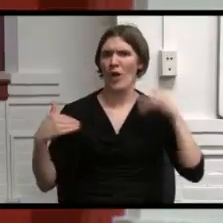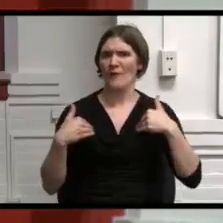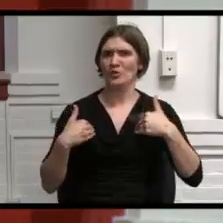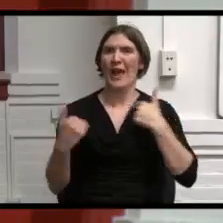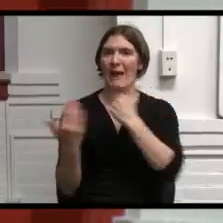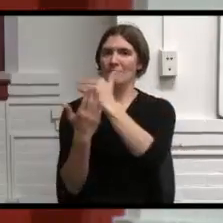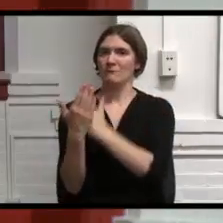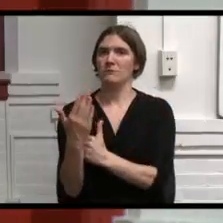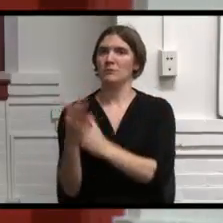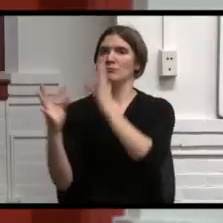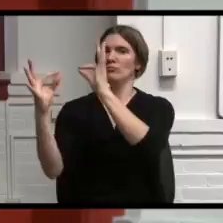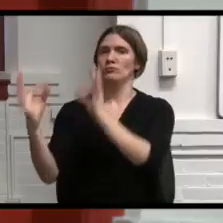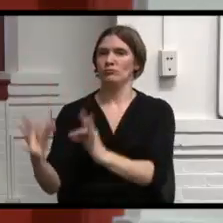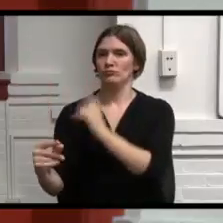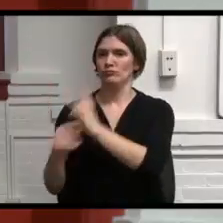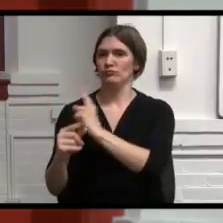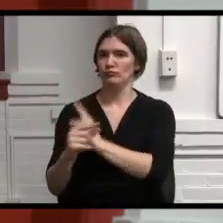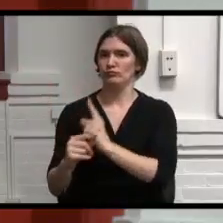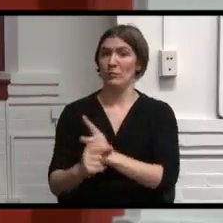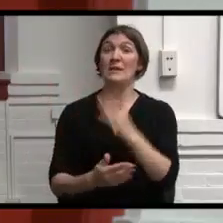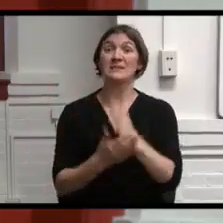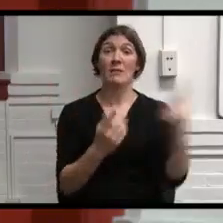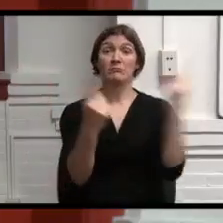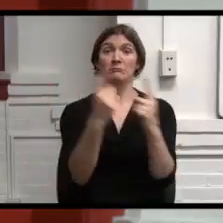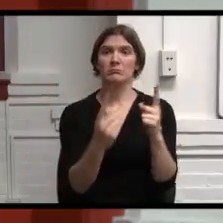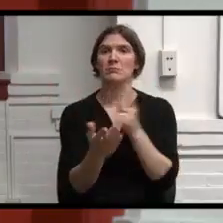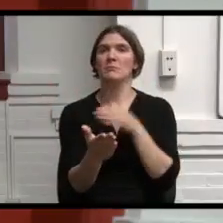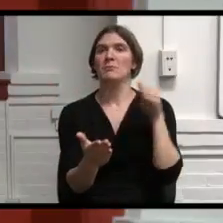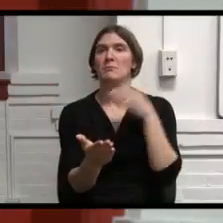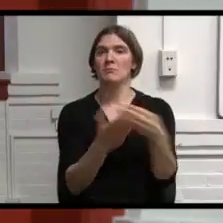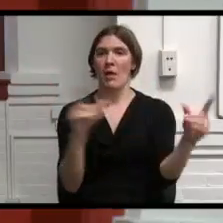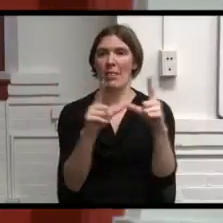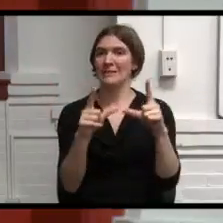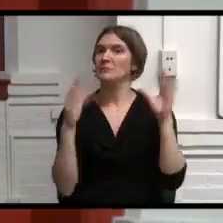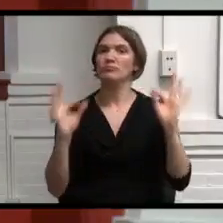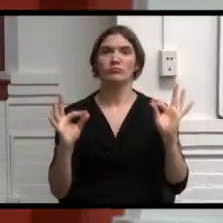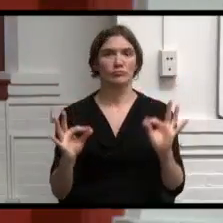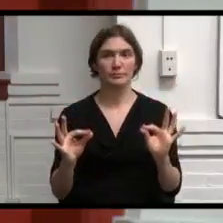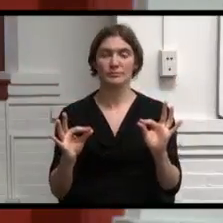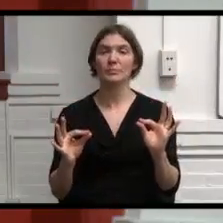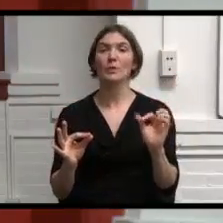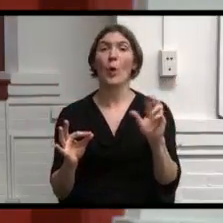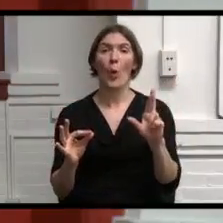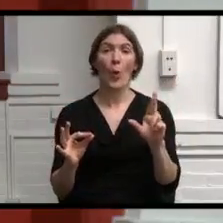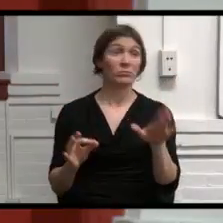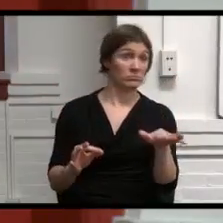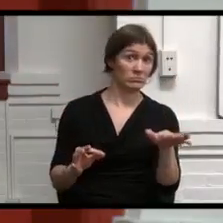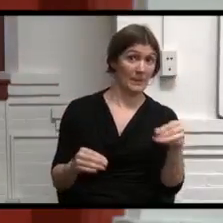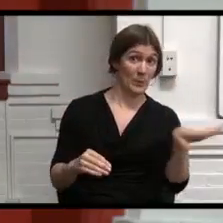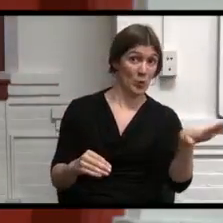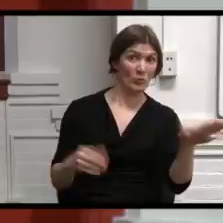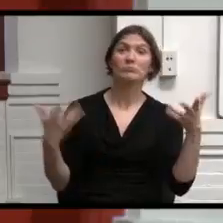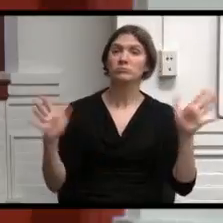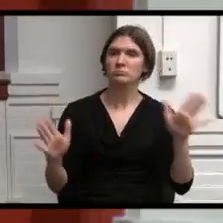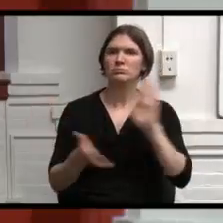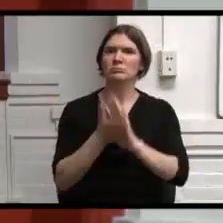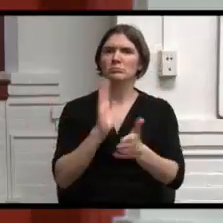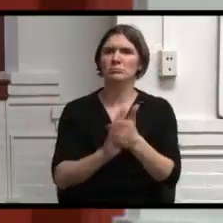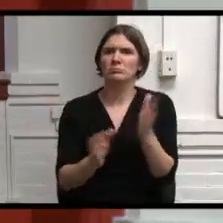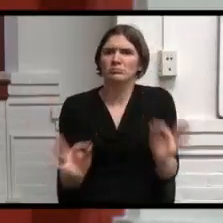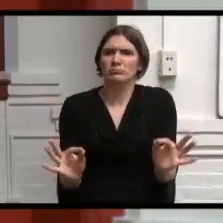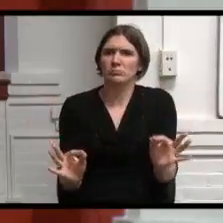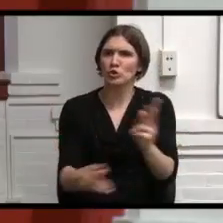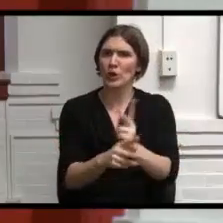order. Either everybody has come in that's available, that's still here to license, or she's determined that they've moved away by one means or